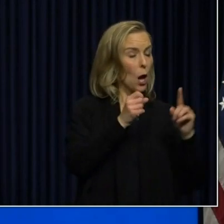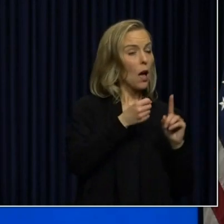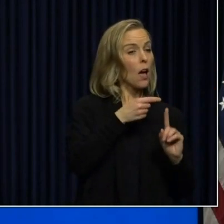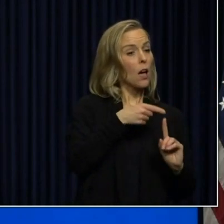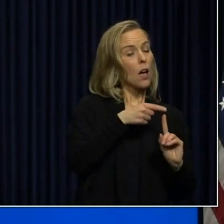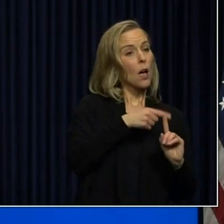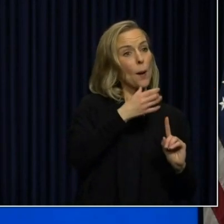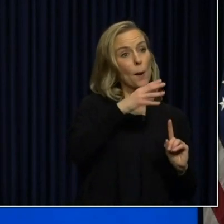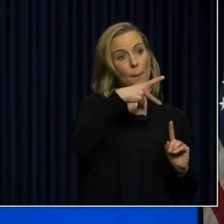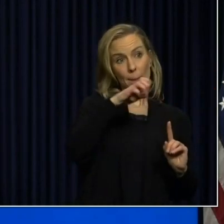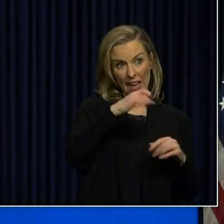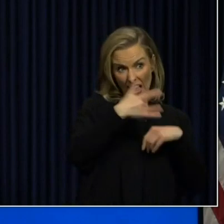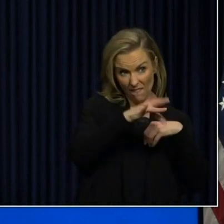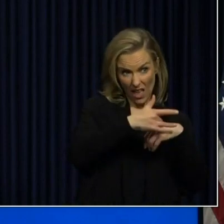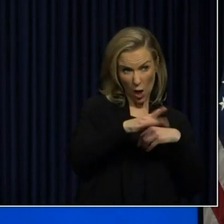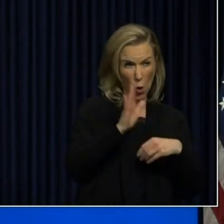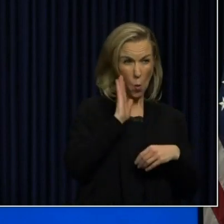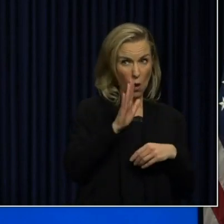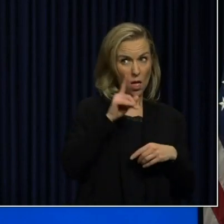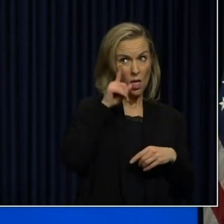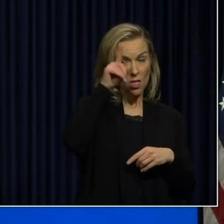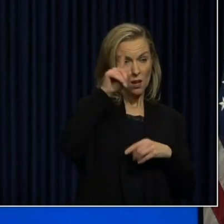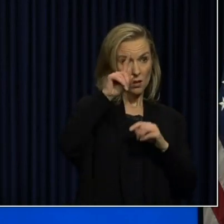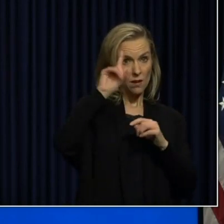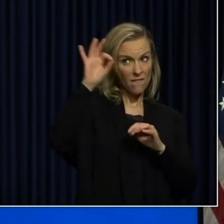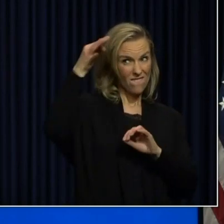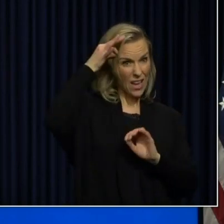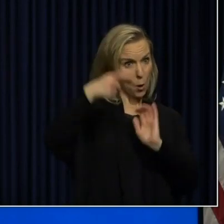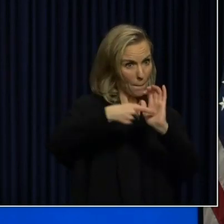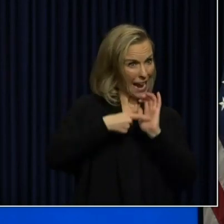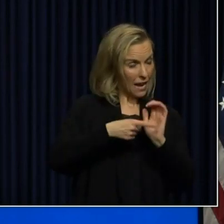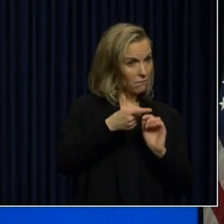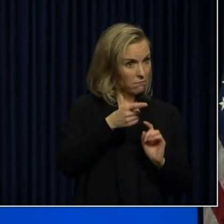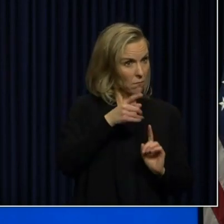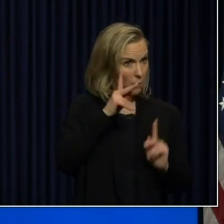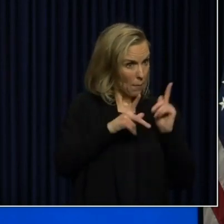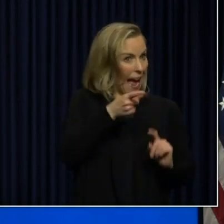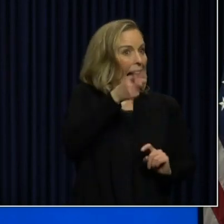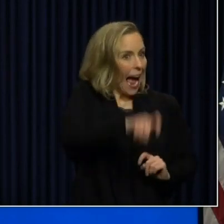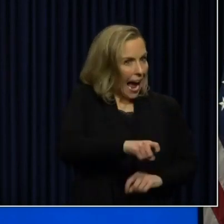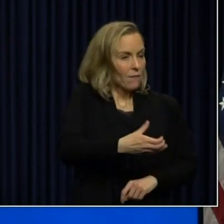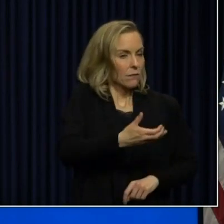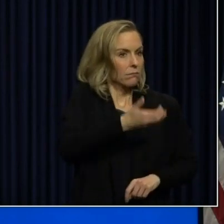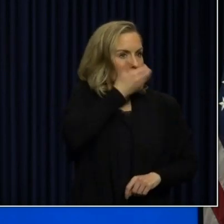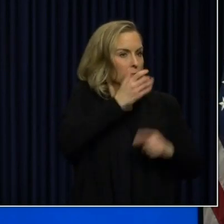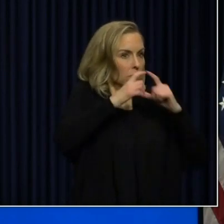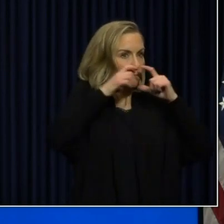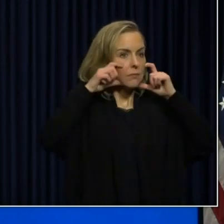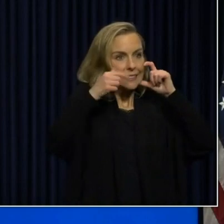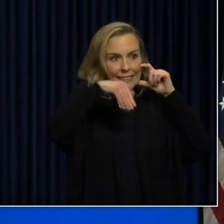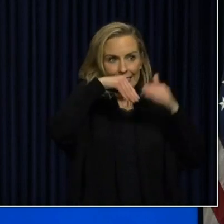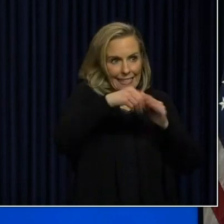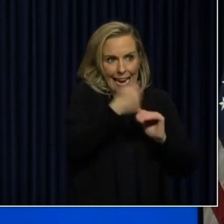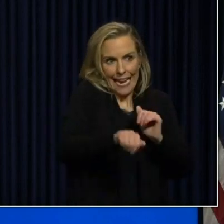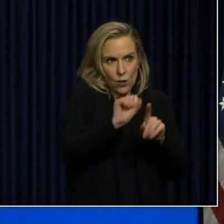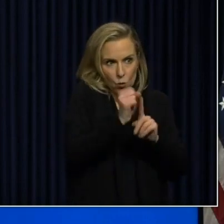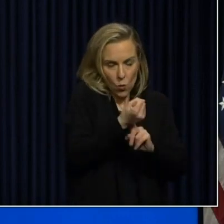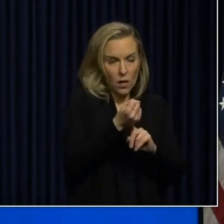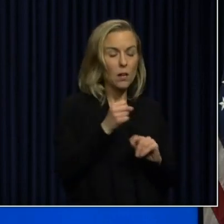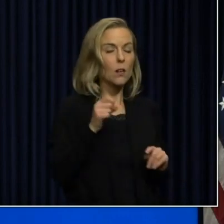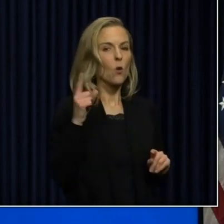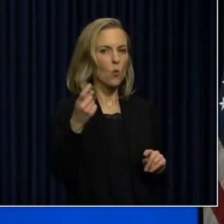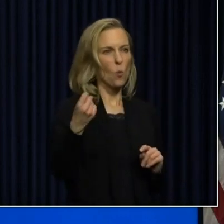might be mandated, and will that be provided for people that they have to wear in any sort of situation? So the question is,